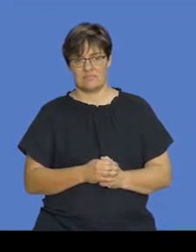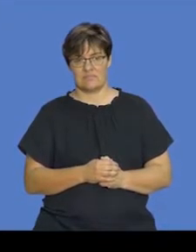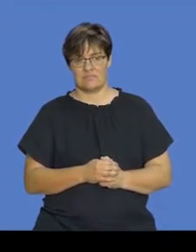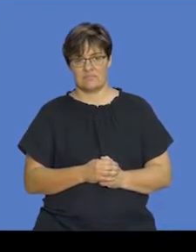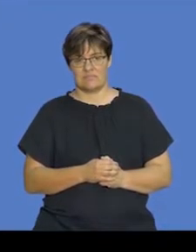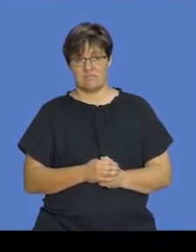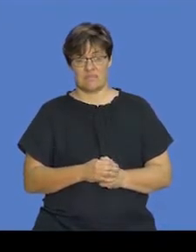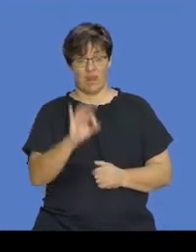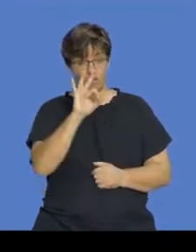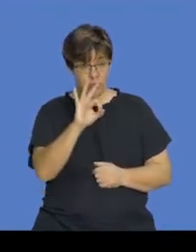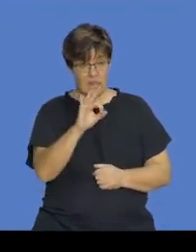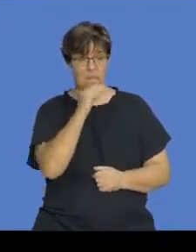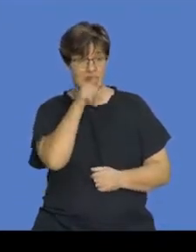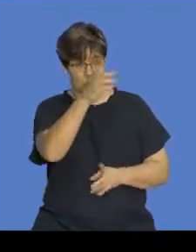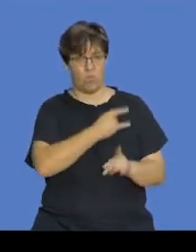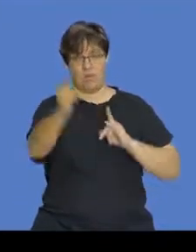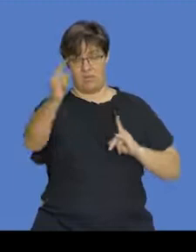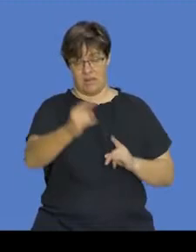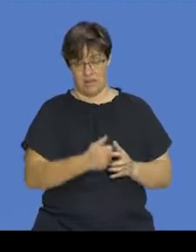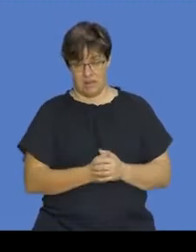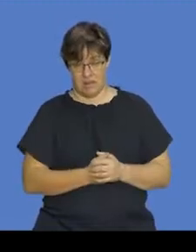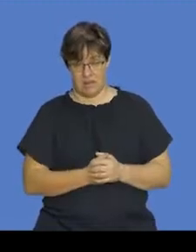3 is a winner.